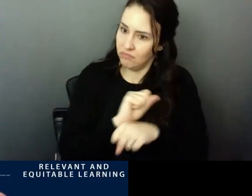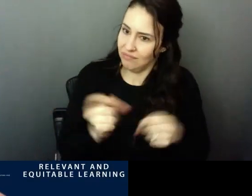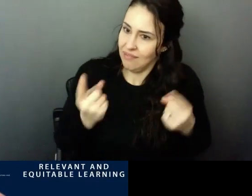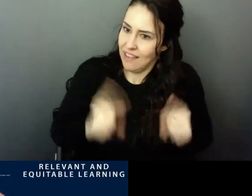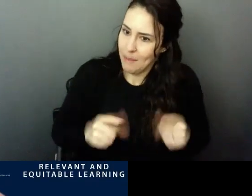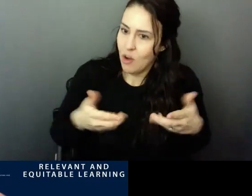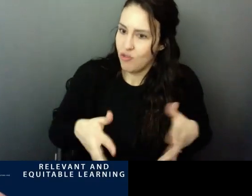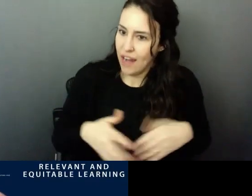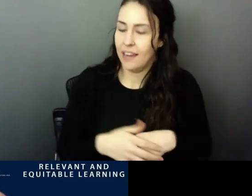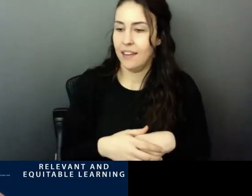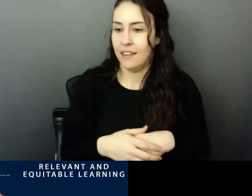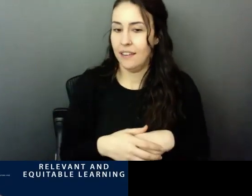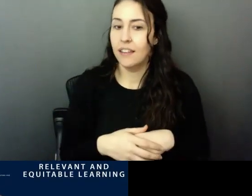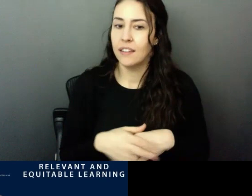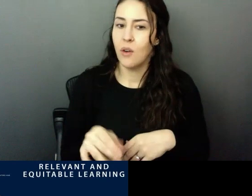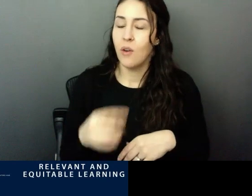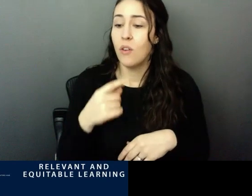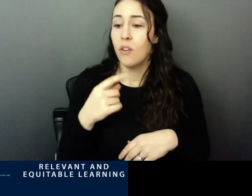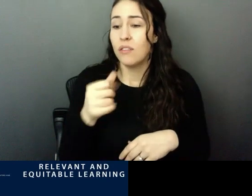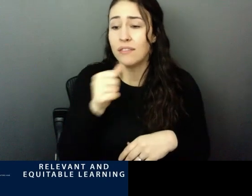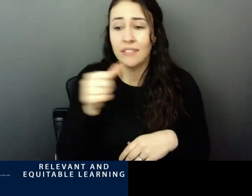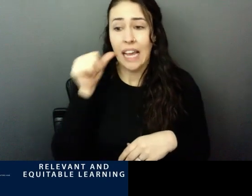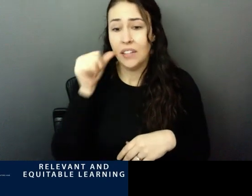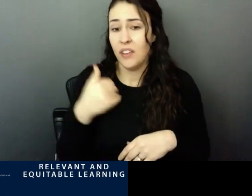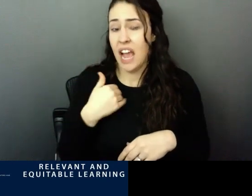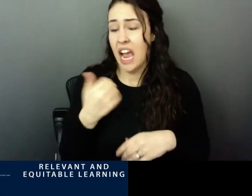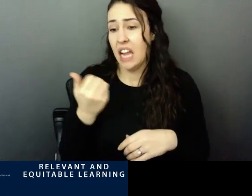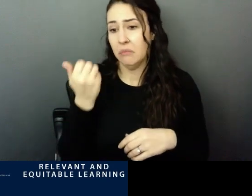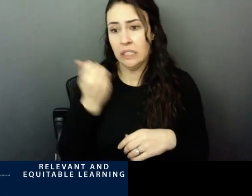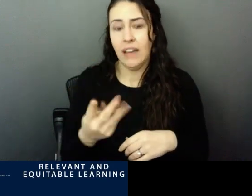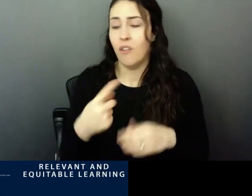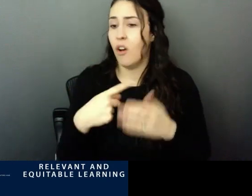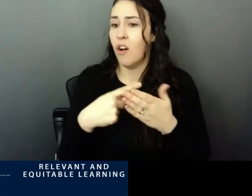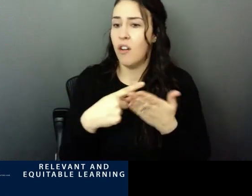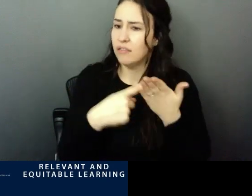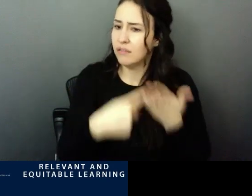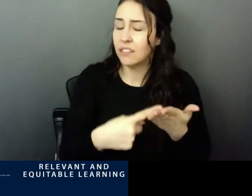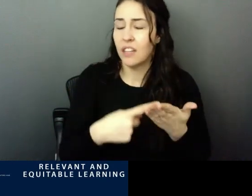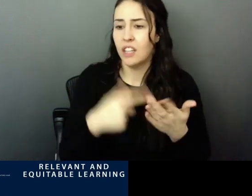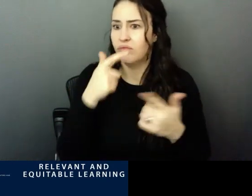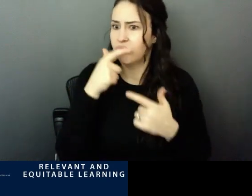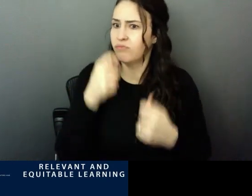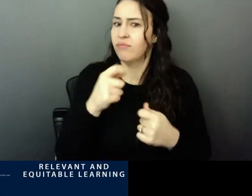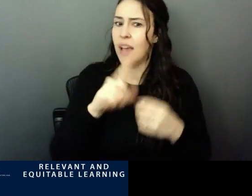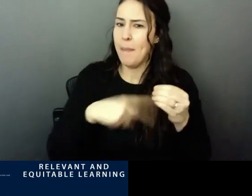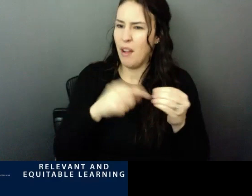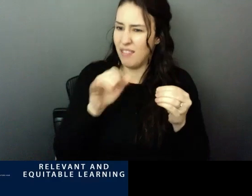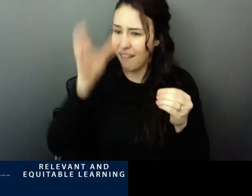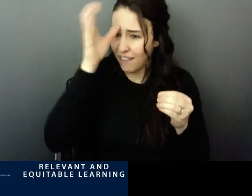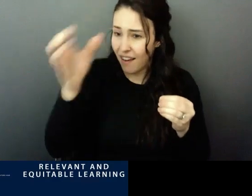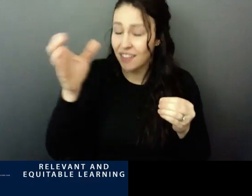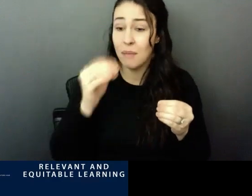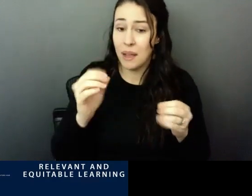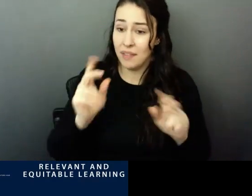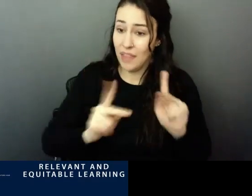you, yesterday I had a number of very, very interesting discussions about the concept. And there are people